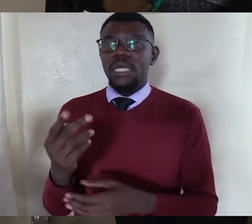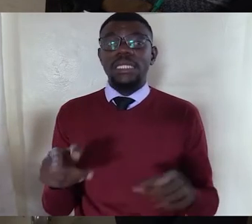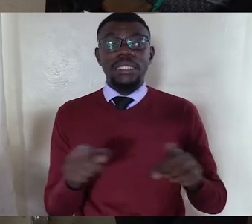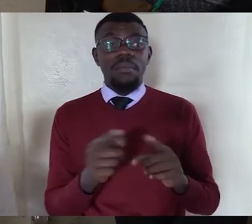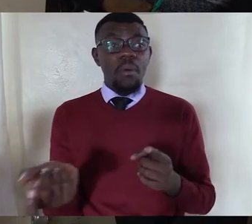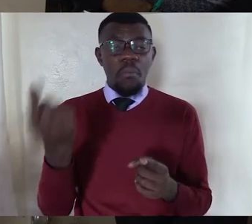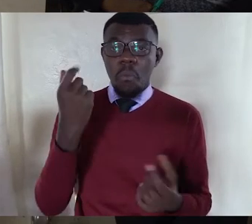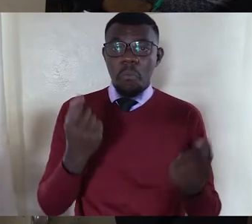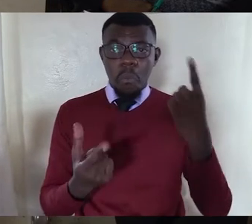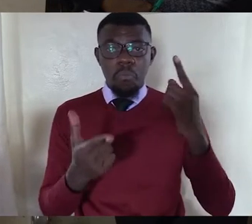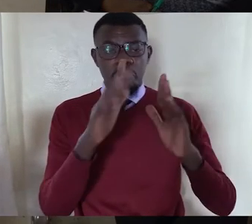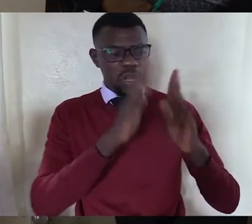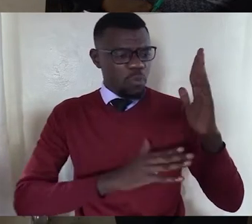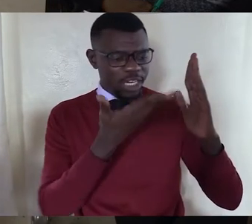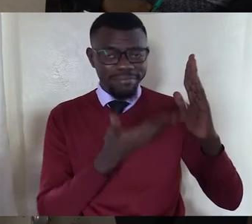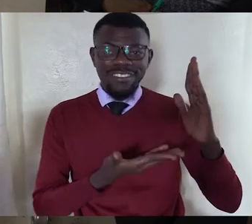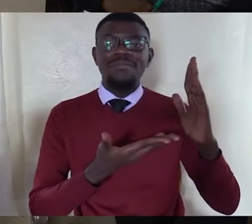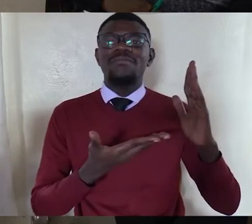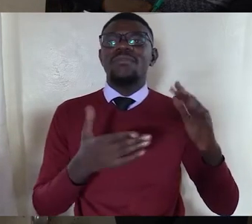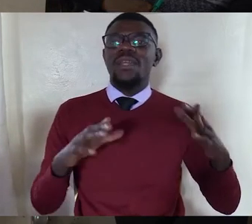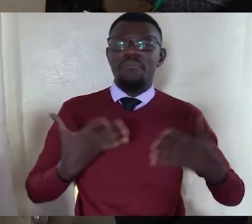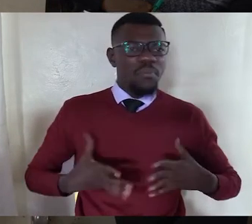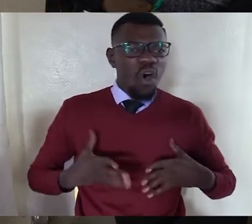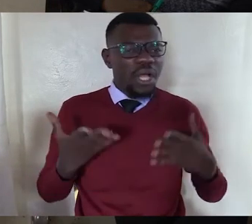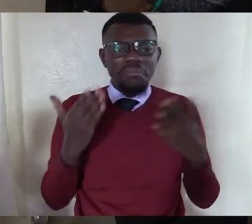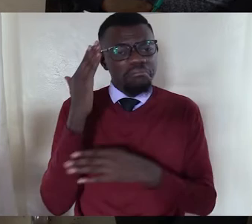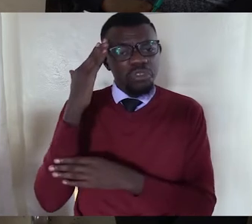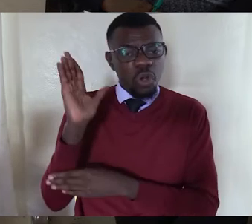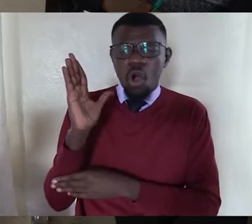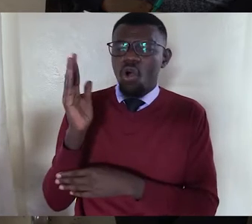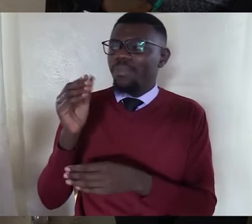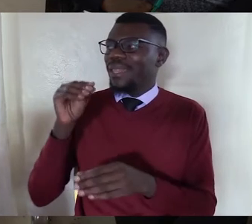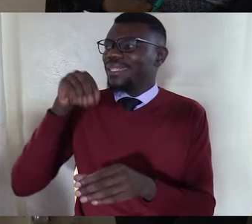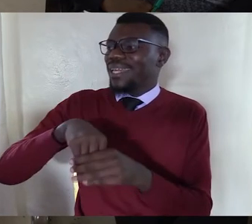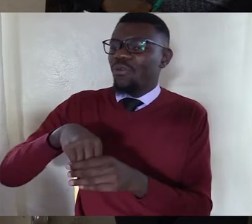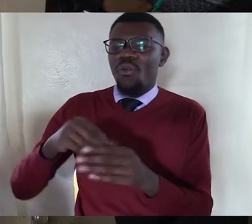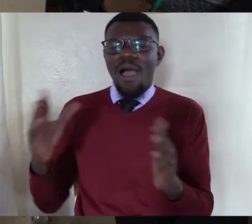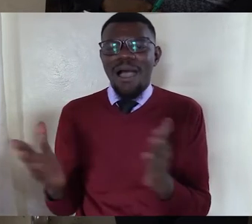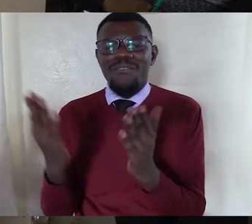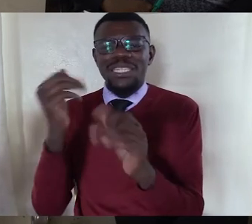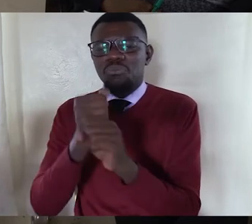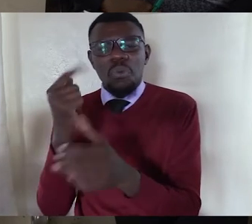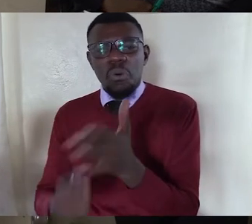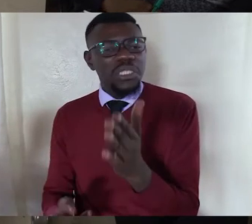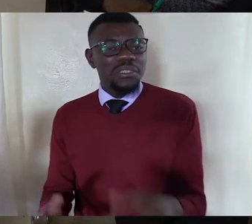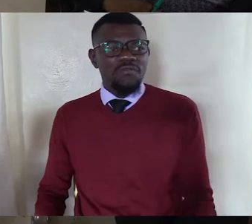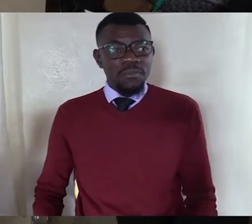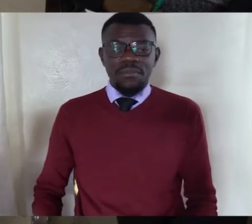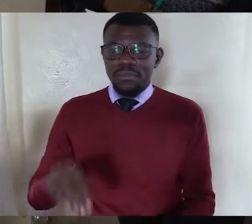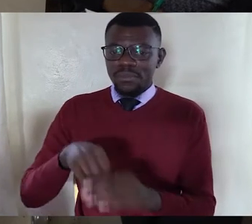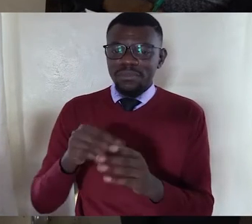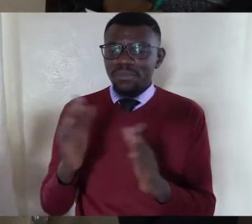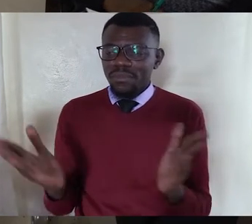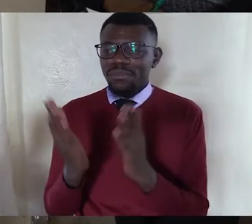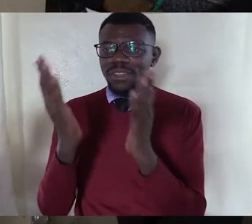out of this report is that our citizens do not know about Internal Affairs Unit. And Internal Affairs Unit, we